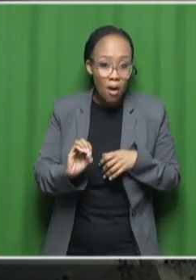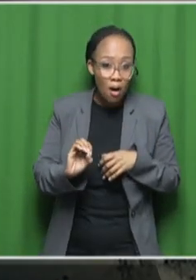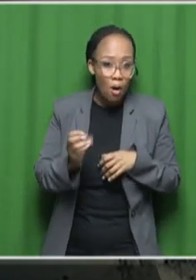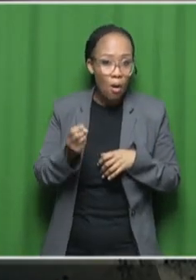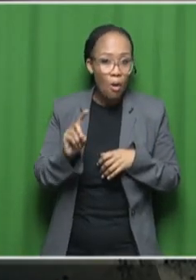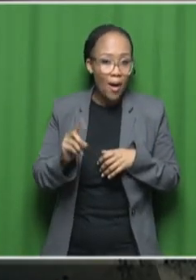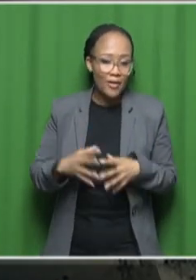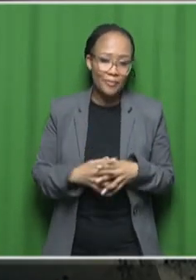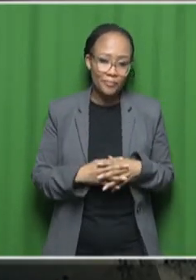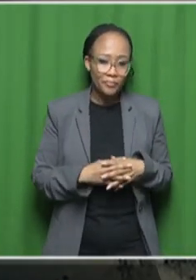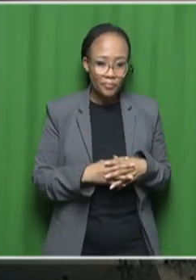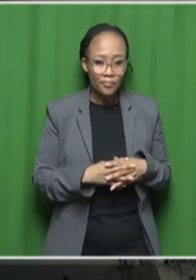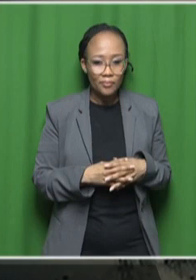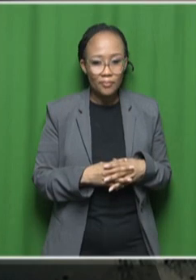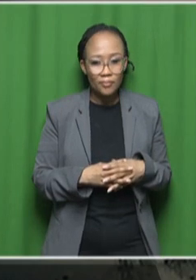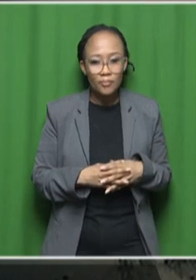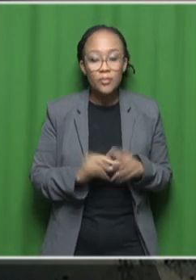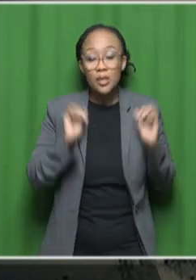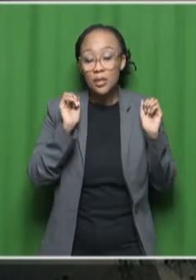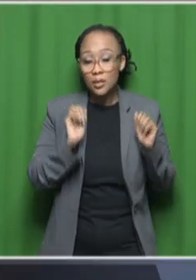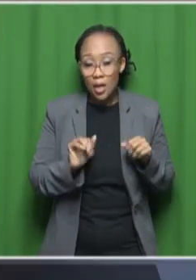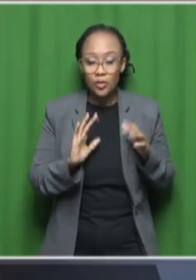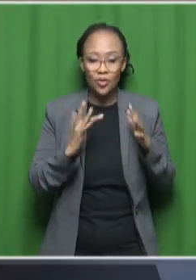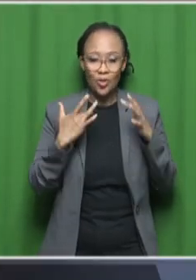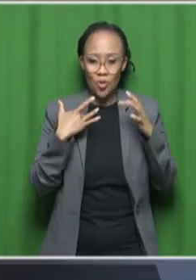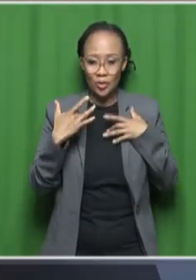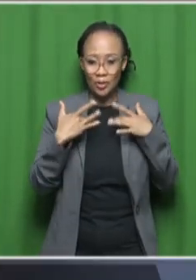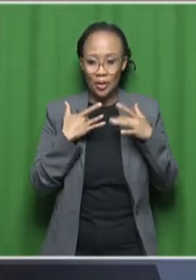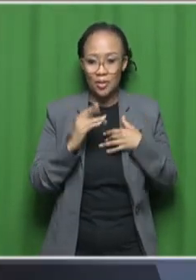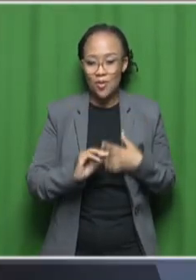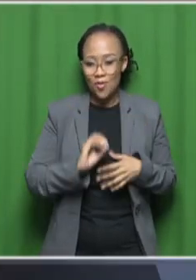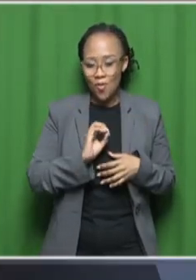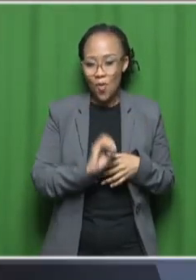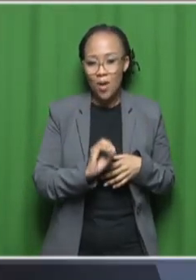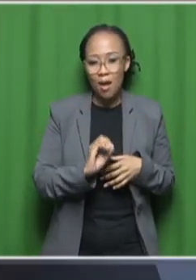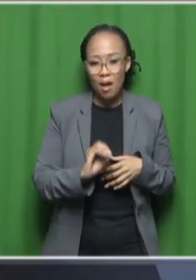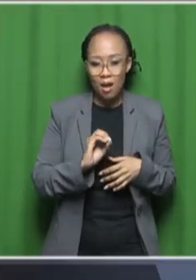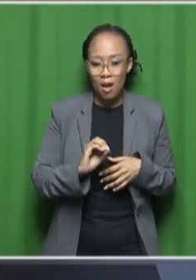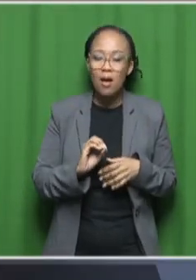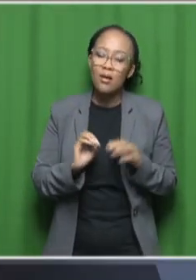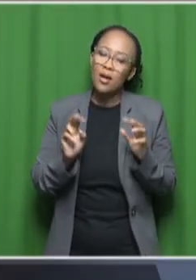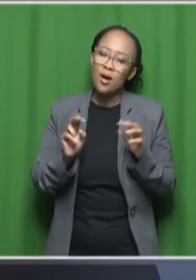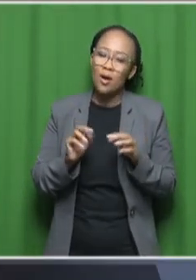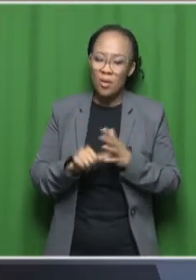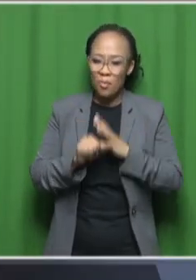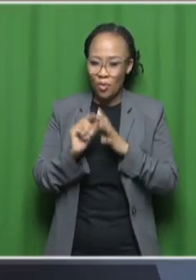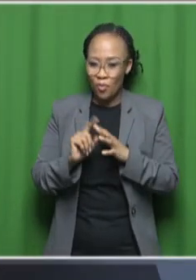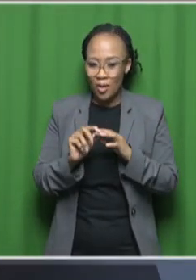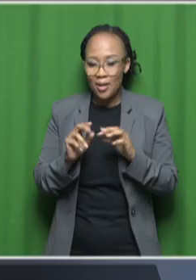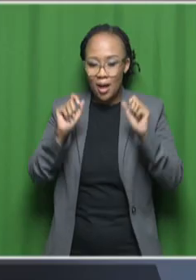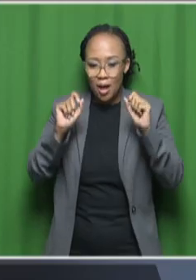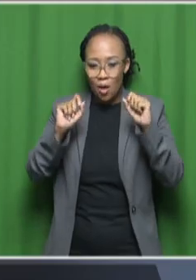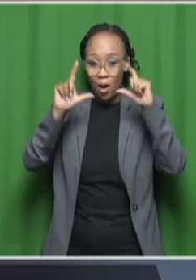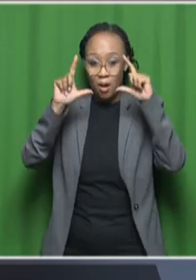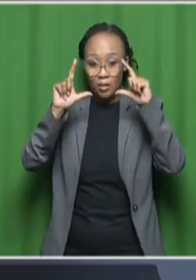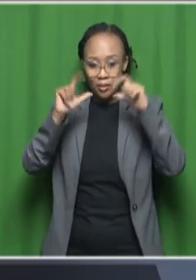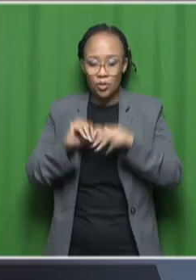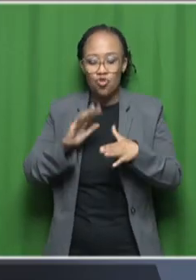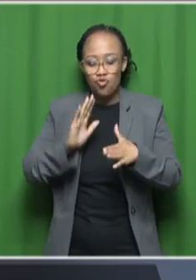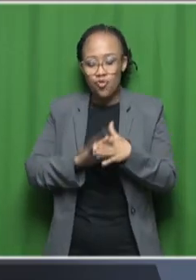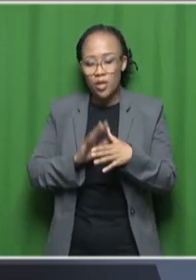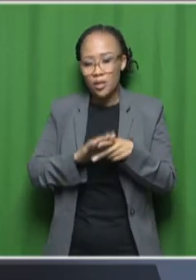It's absolutely of significant concern. It's all about awareness. So there are two main reasons why we are